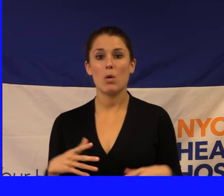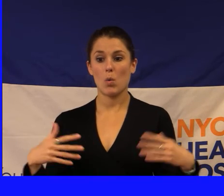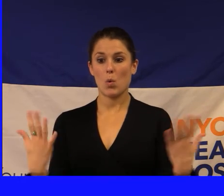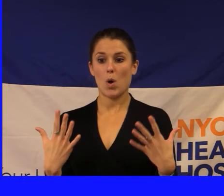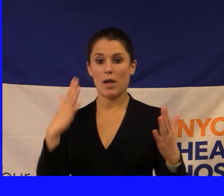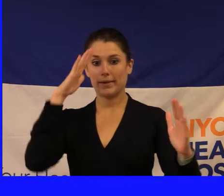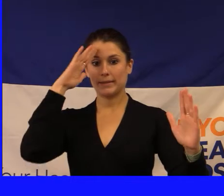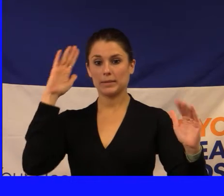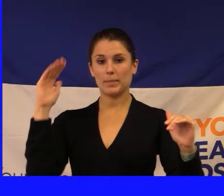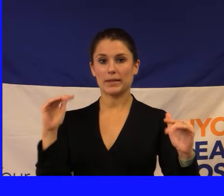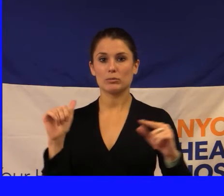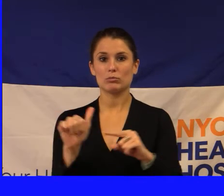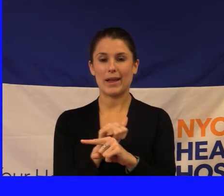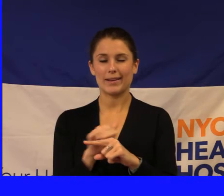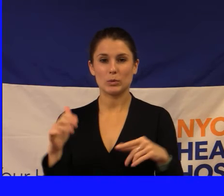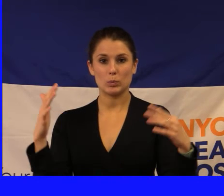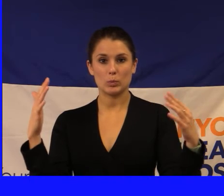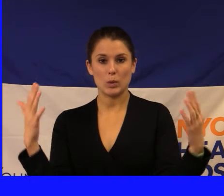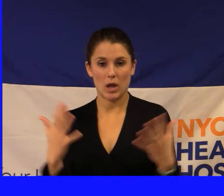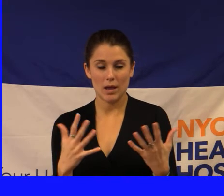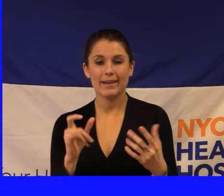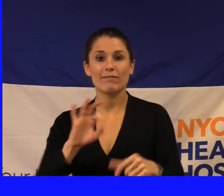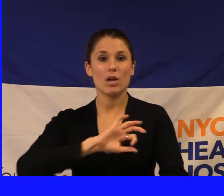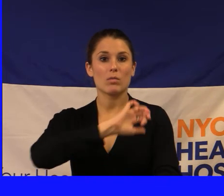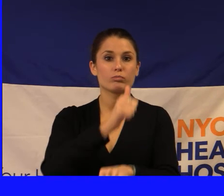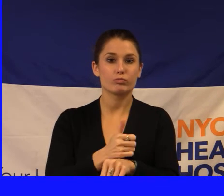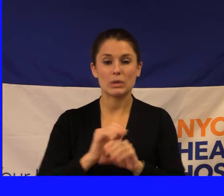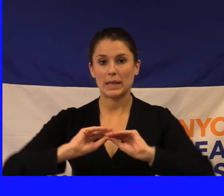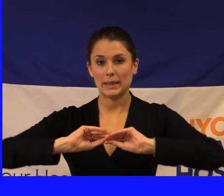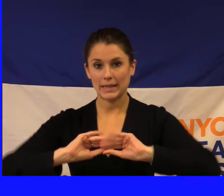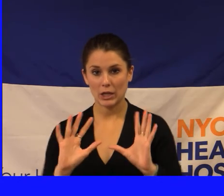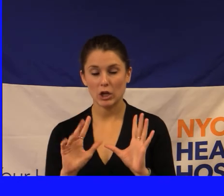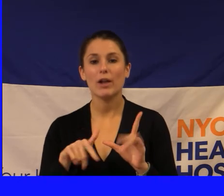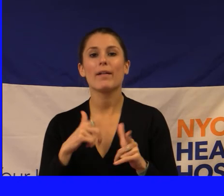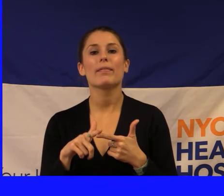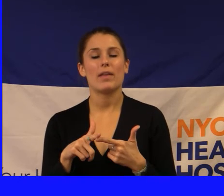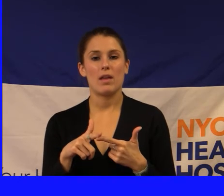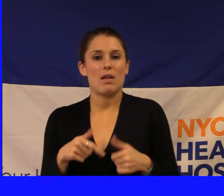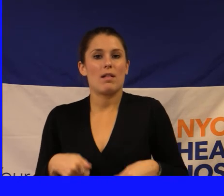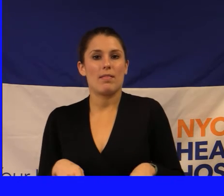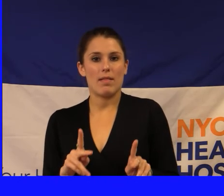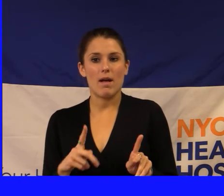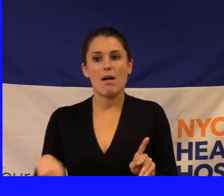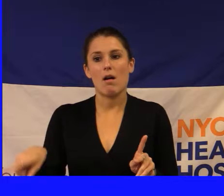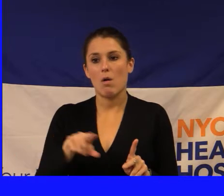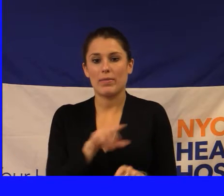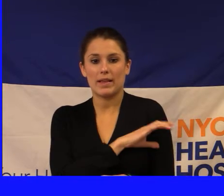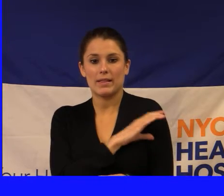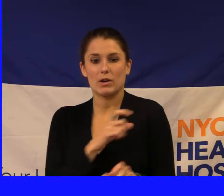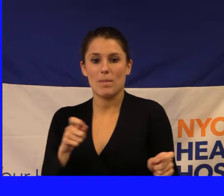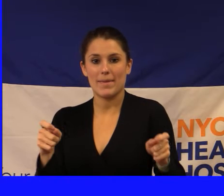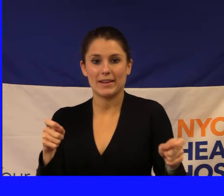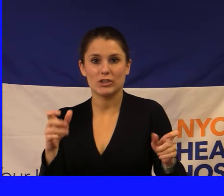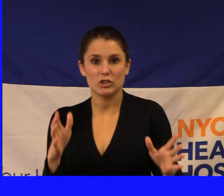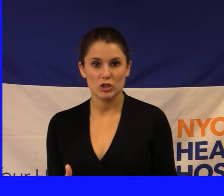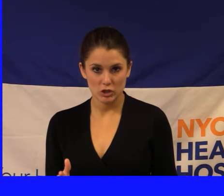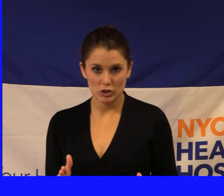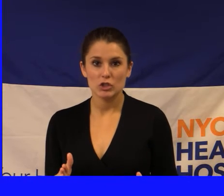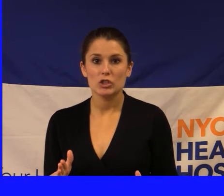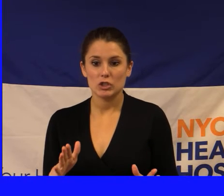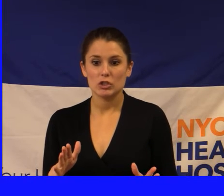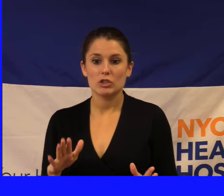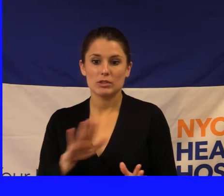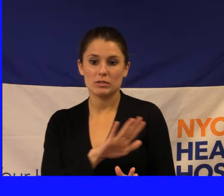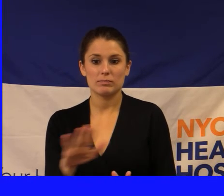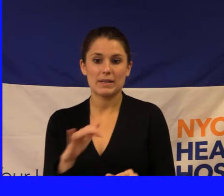expected practices. Once you have that, you then enabled the clinical managers at the various